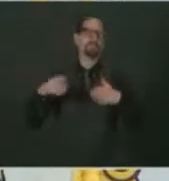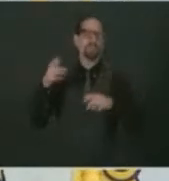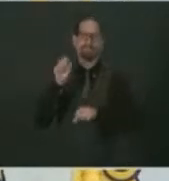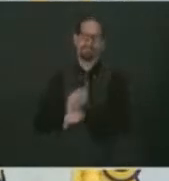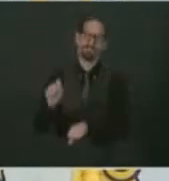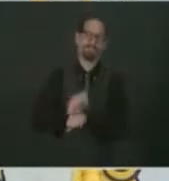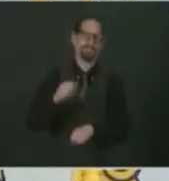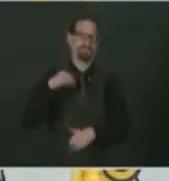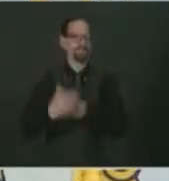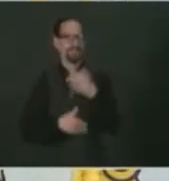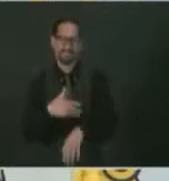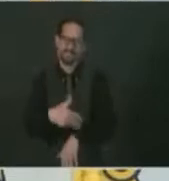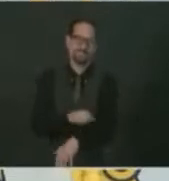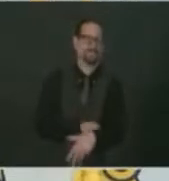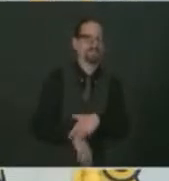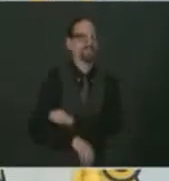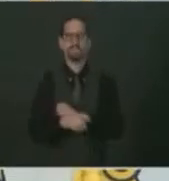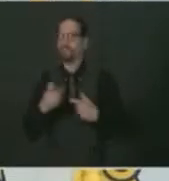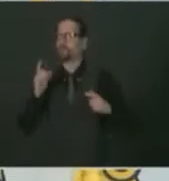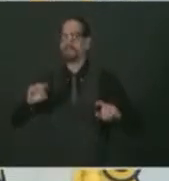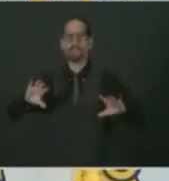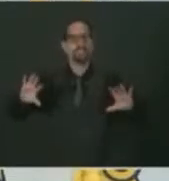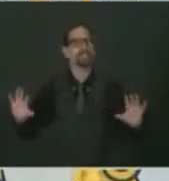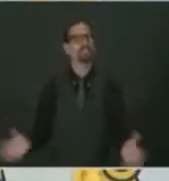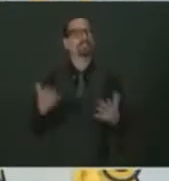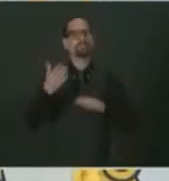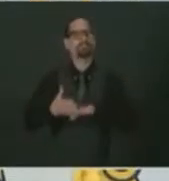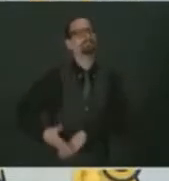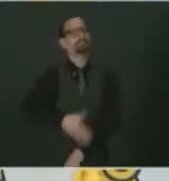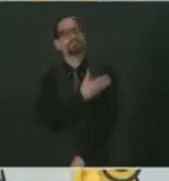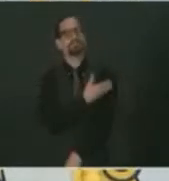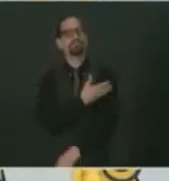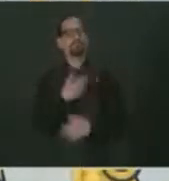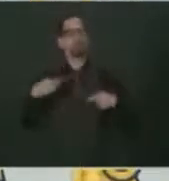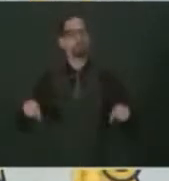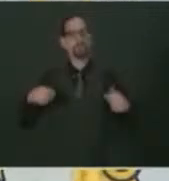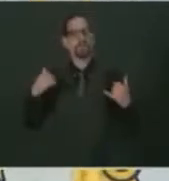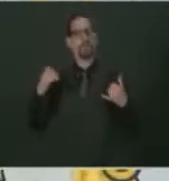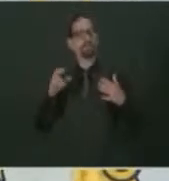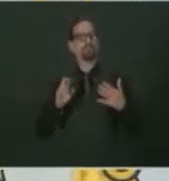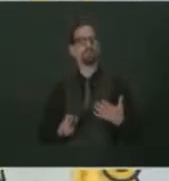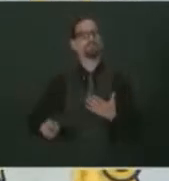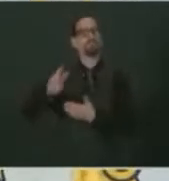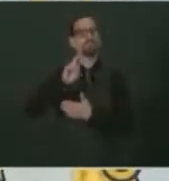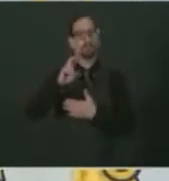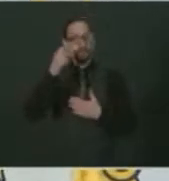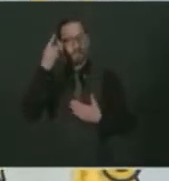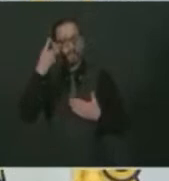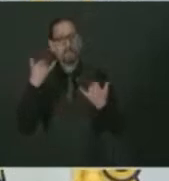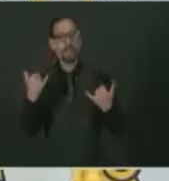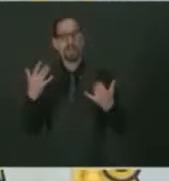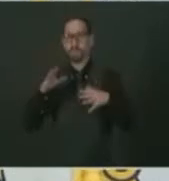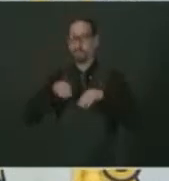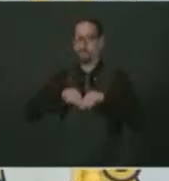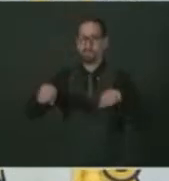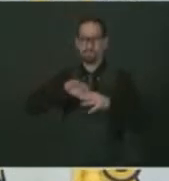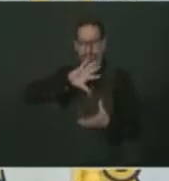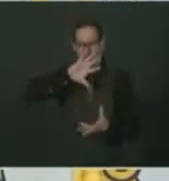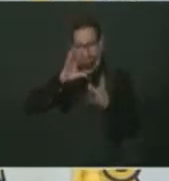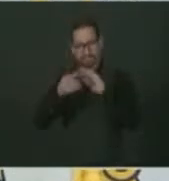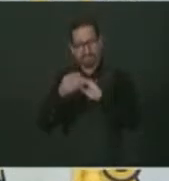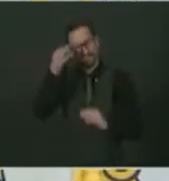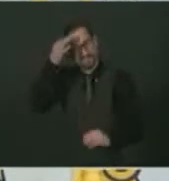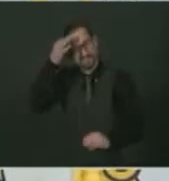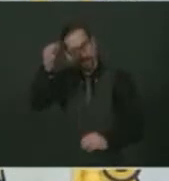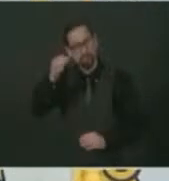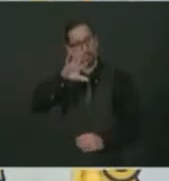of 500,000 shots in arms, and we've come a long way, and we're committed to keep this momentum going. To give you an